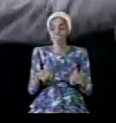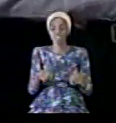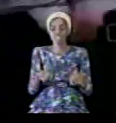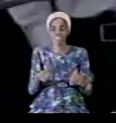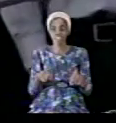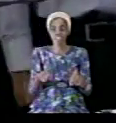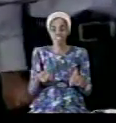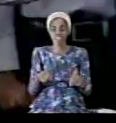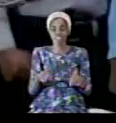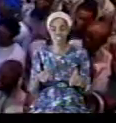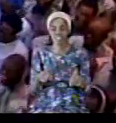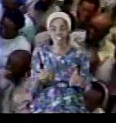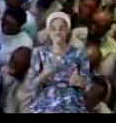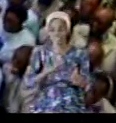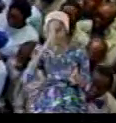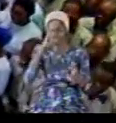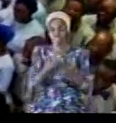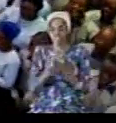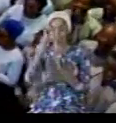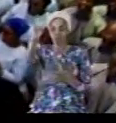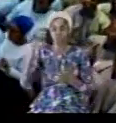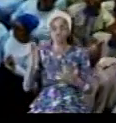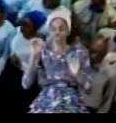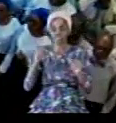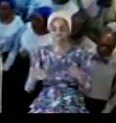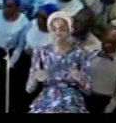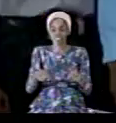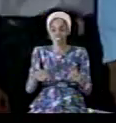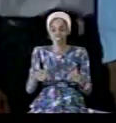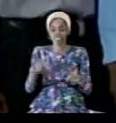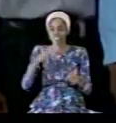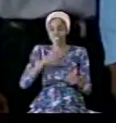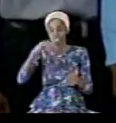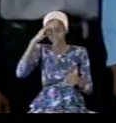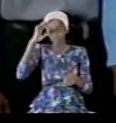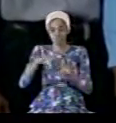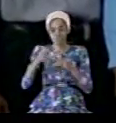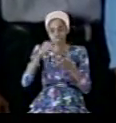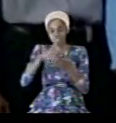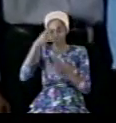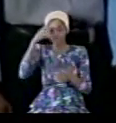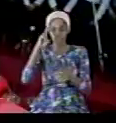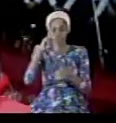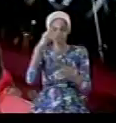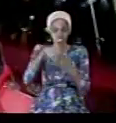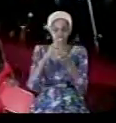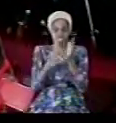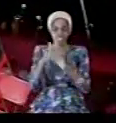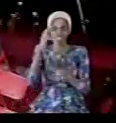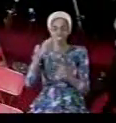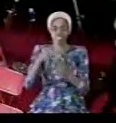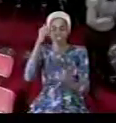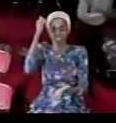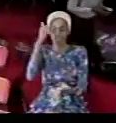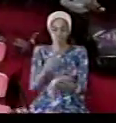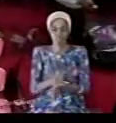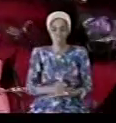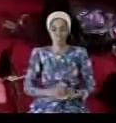God can. I believe him. God can. Yes, he will do it for you in Jesus' name. Amen. Amen.